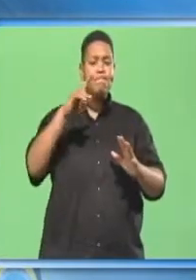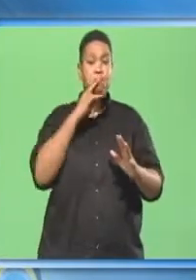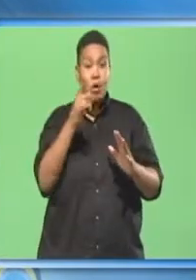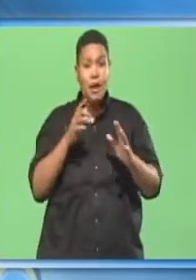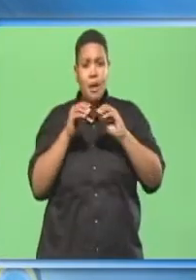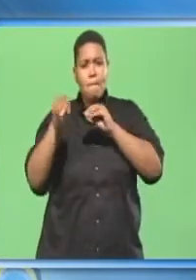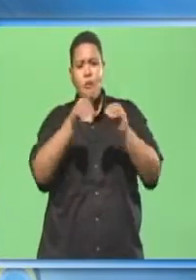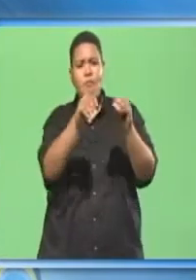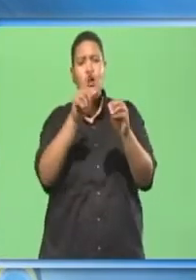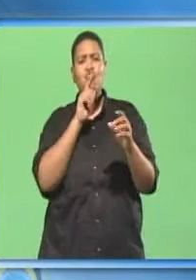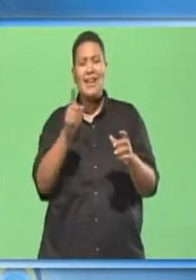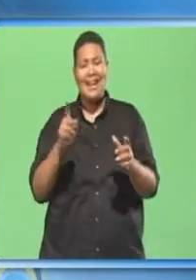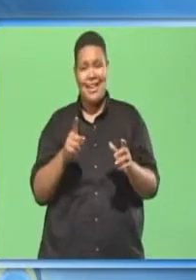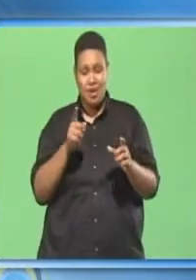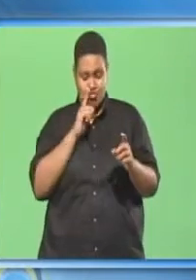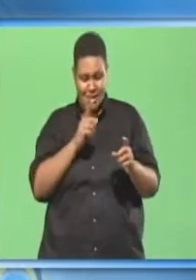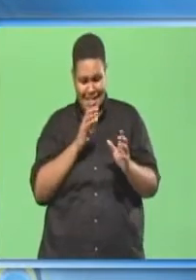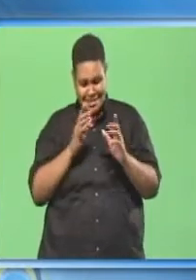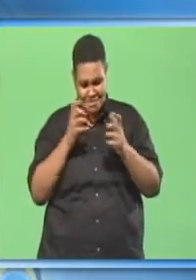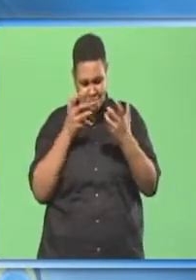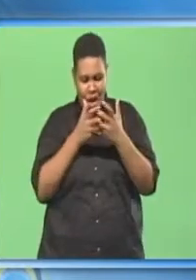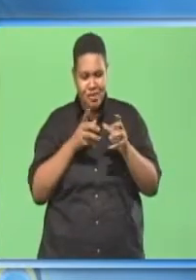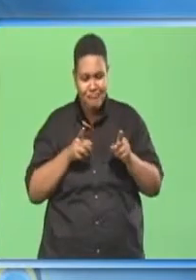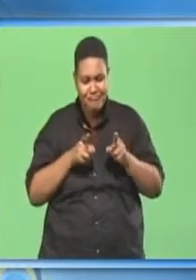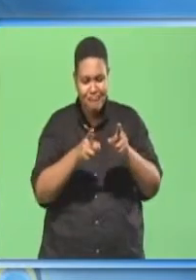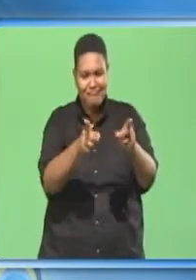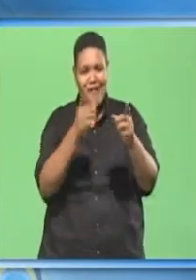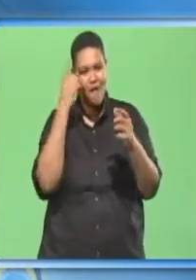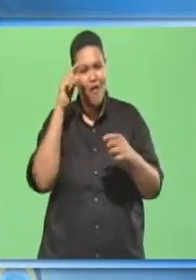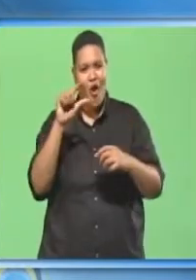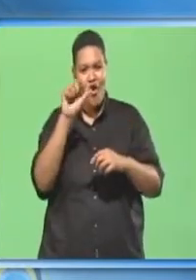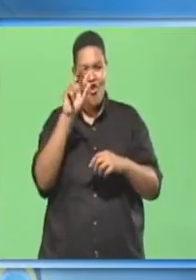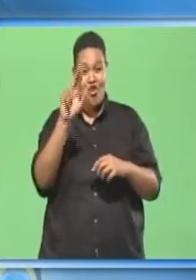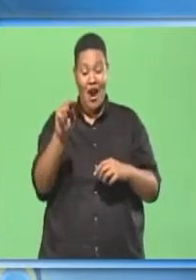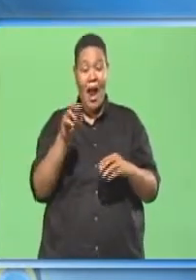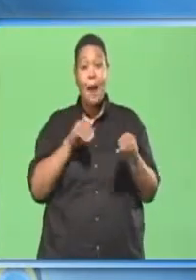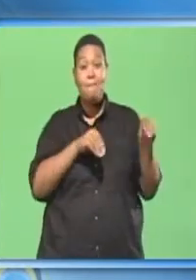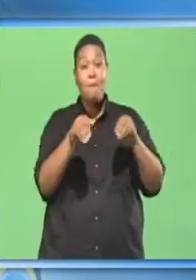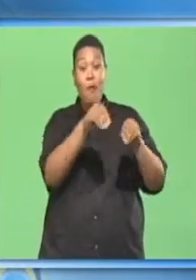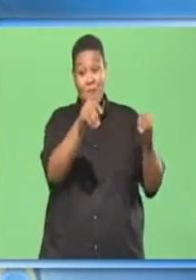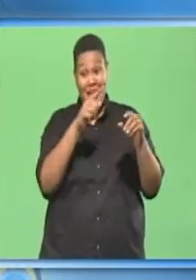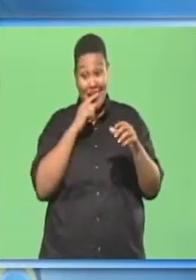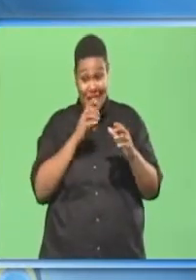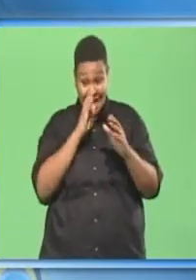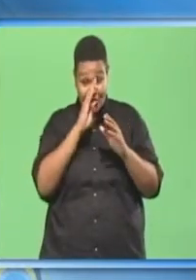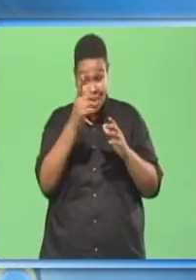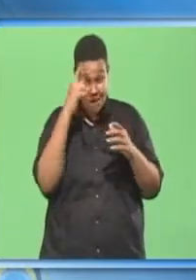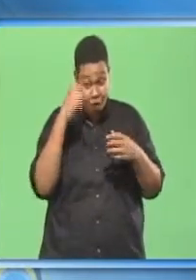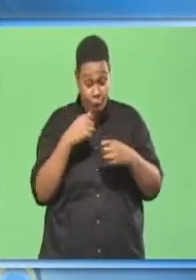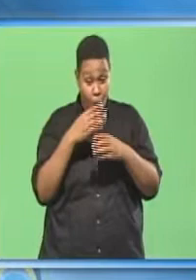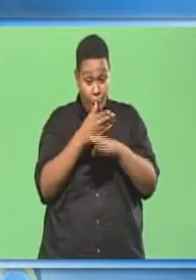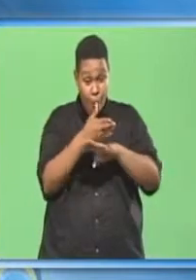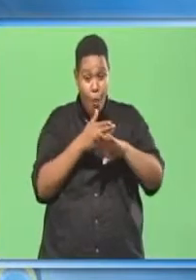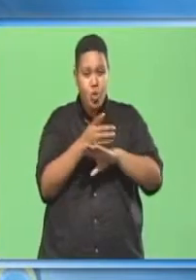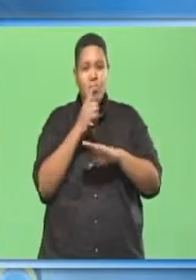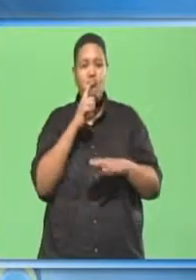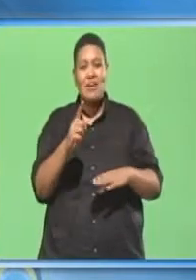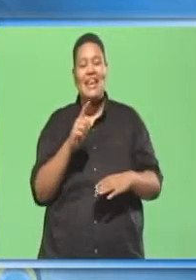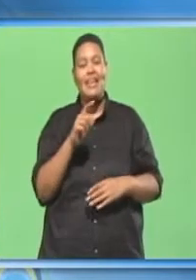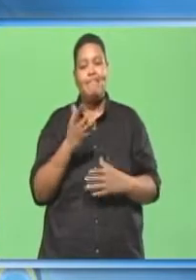mainly perpendicular to the direction of the grain. Movement in the direction of the grain is